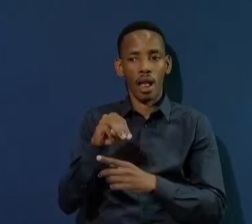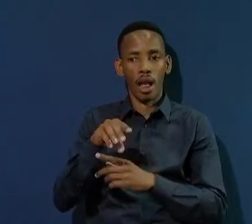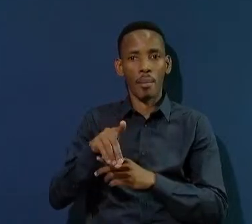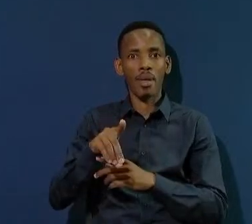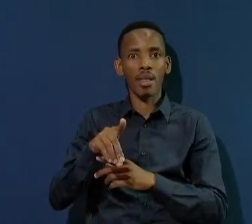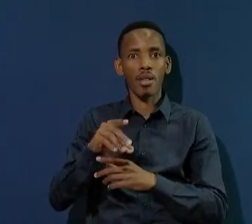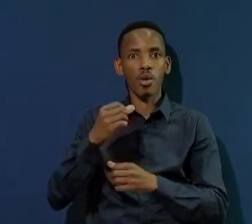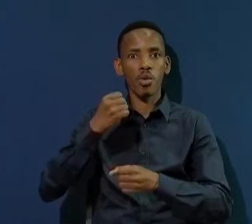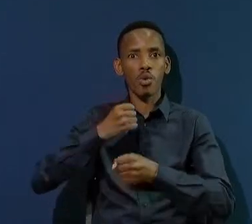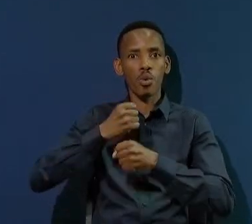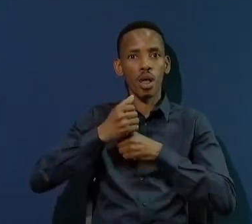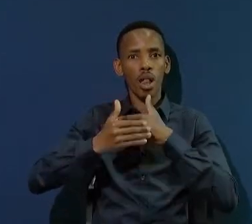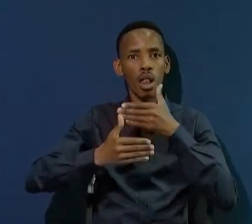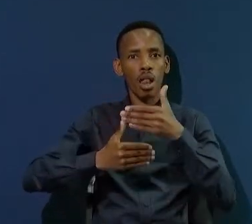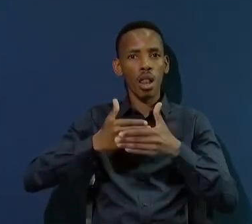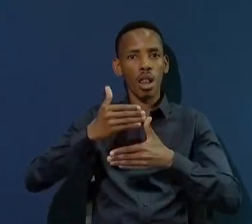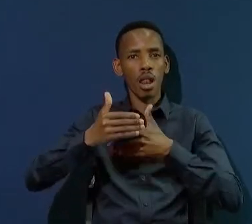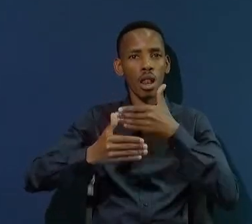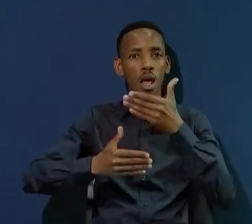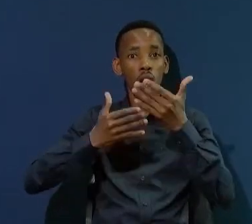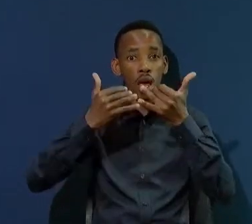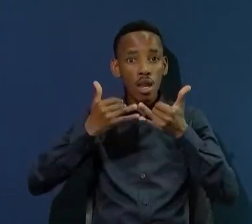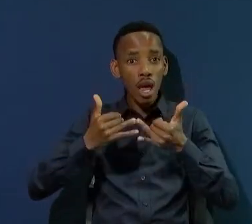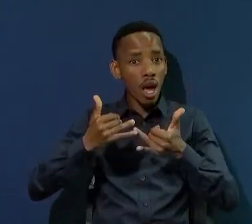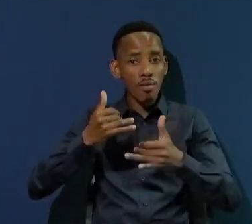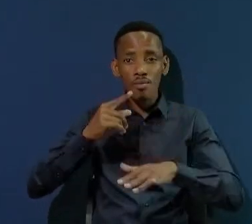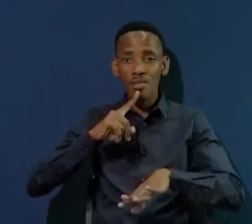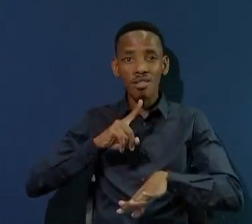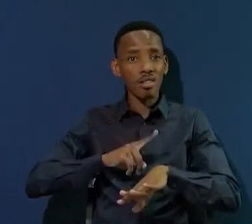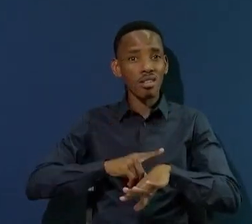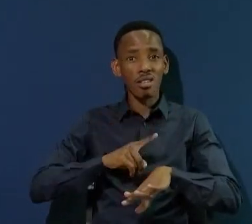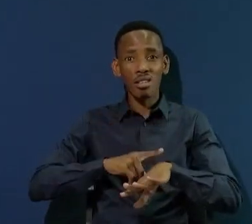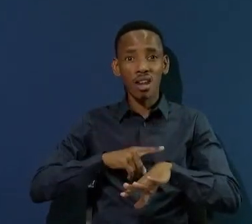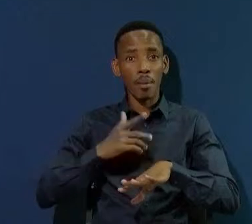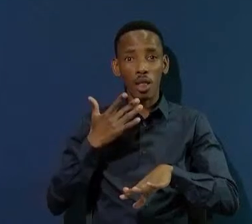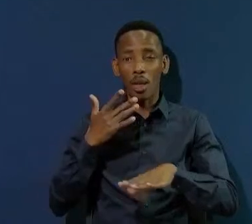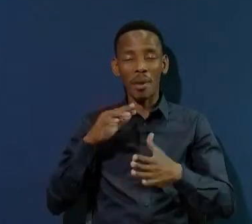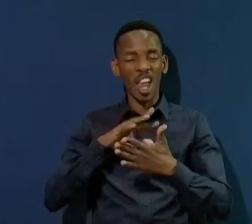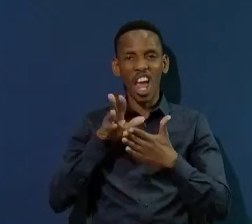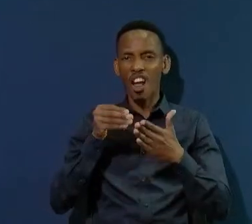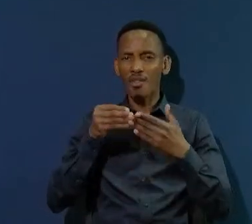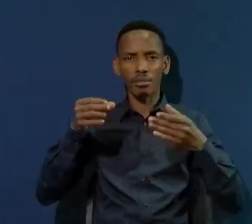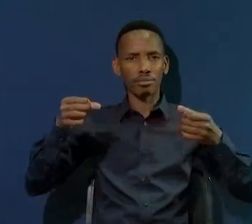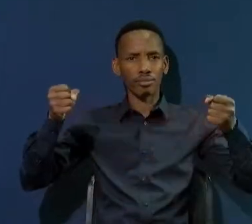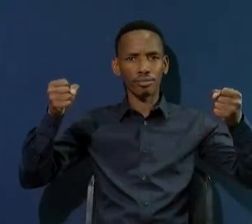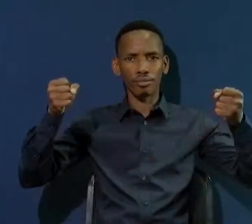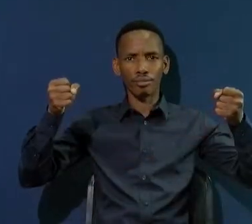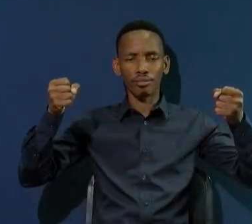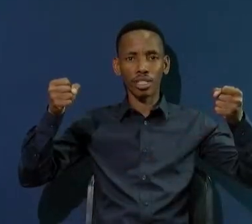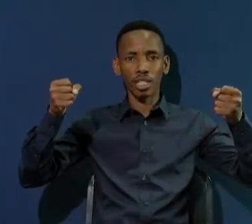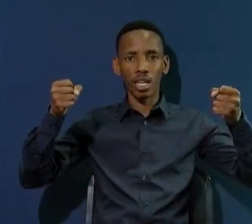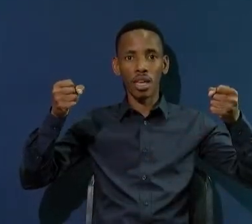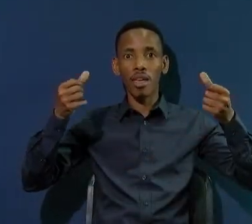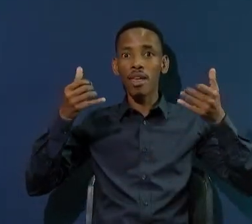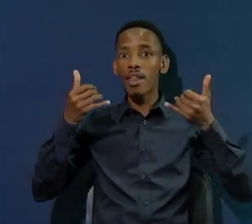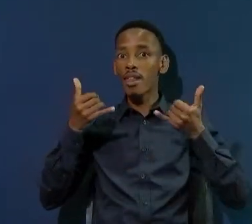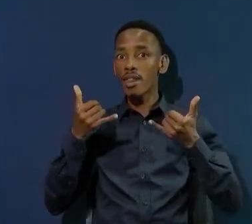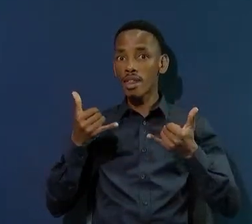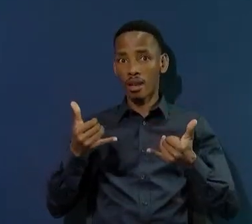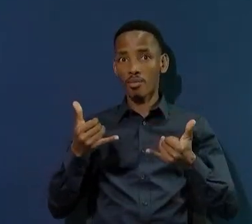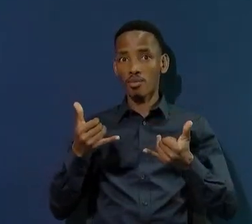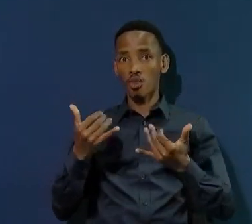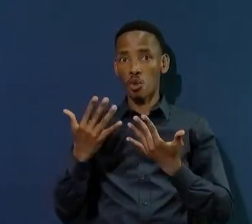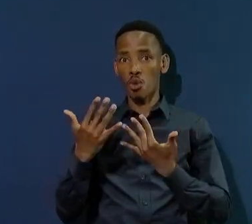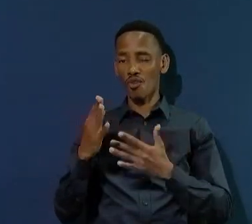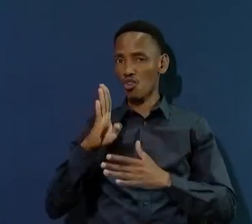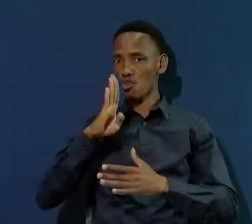rongwa gompieno, go raya gore nako ya bone e eme jaanong. Go bo go raya gore jaanong re lebile gore re go tlhopha ba e leng